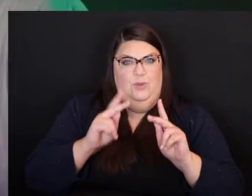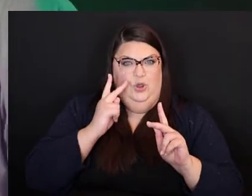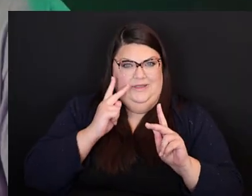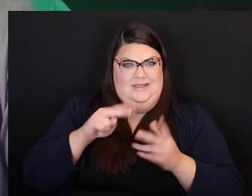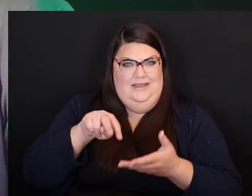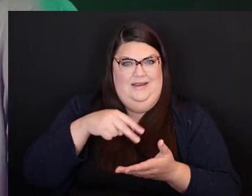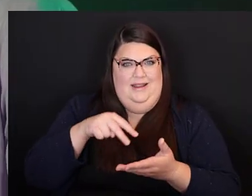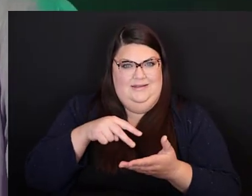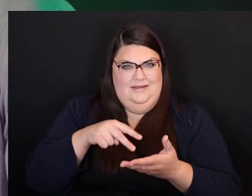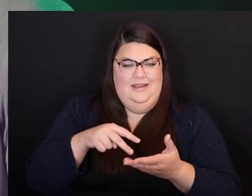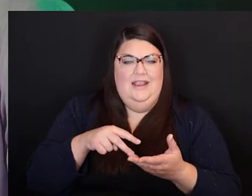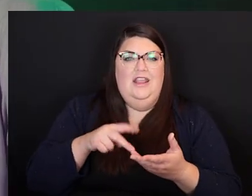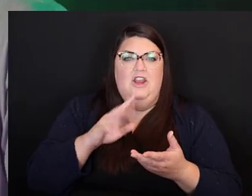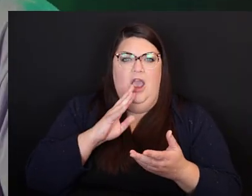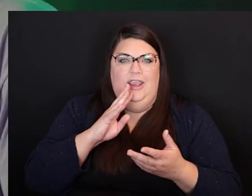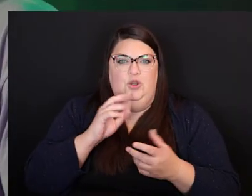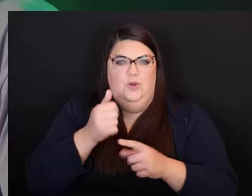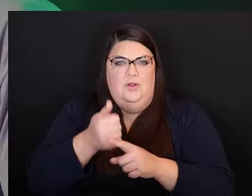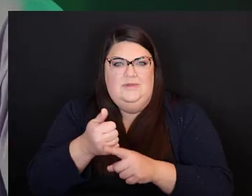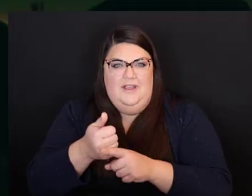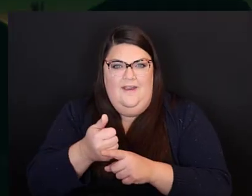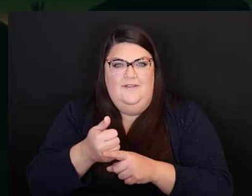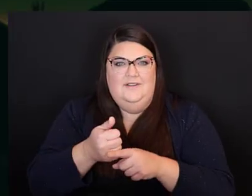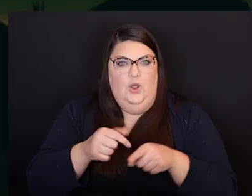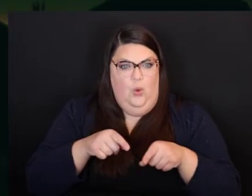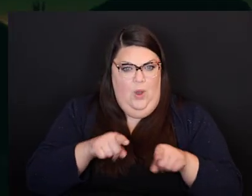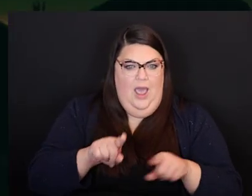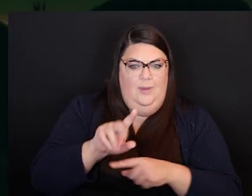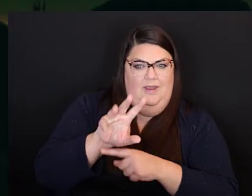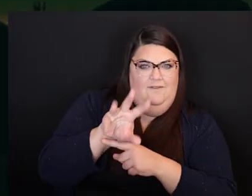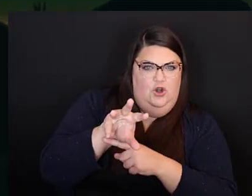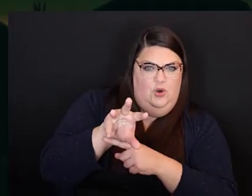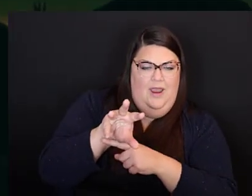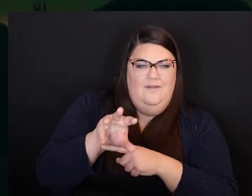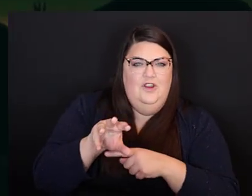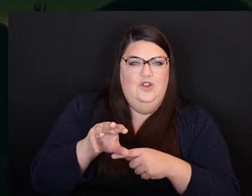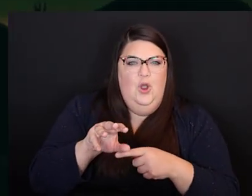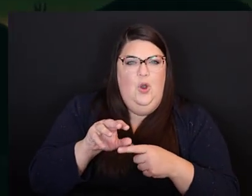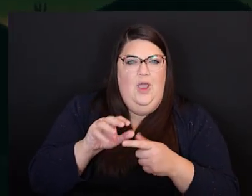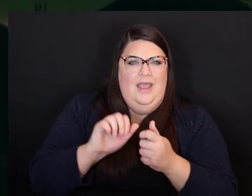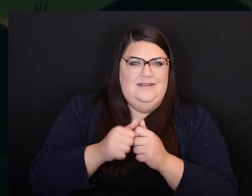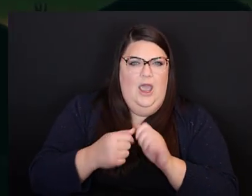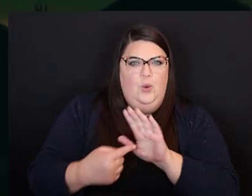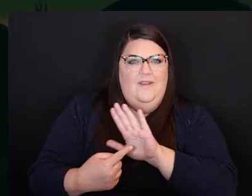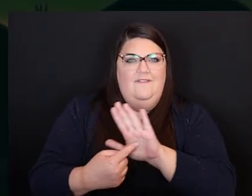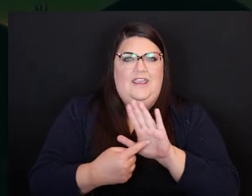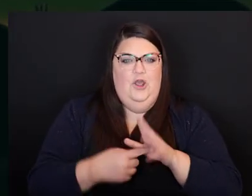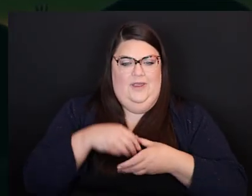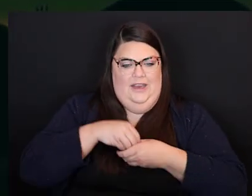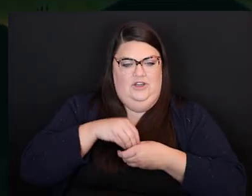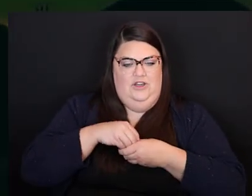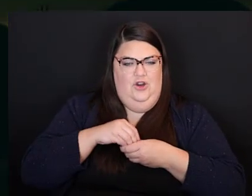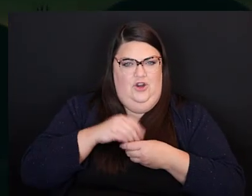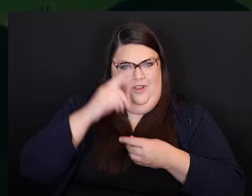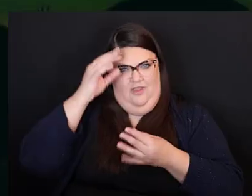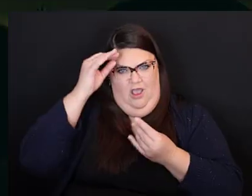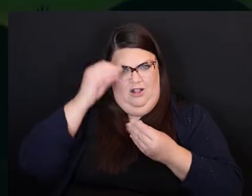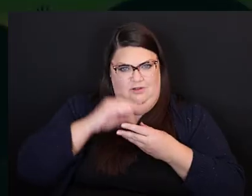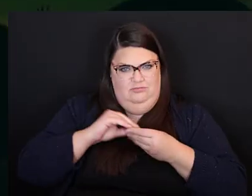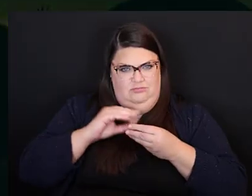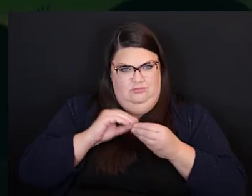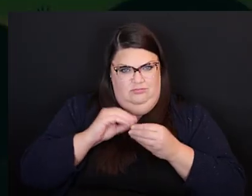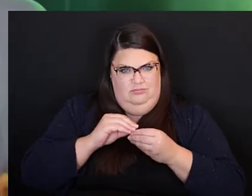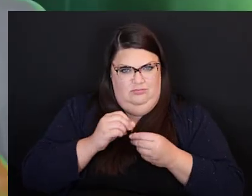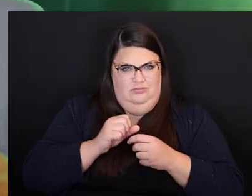kind of talking to themselves while being photographed. So it's a way to kind of reveal the interiority of the subject and kind of give them an